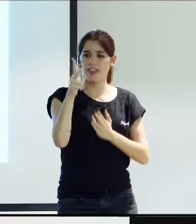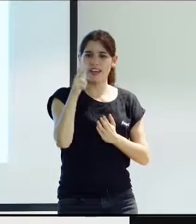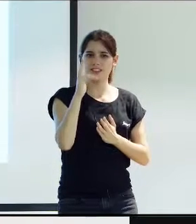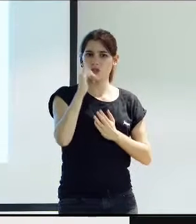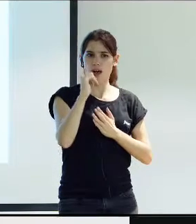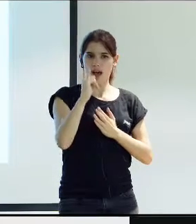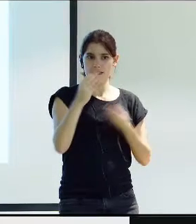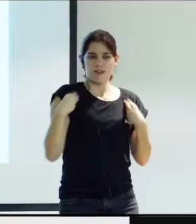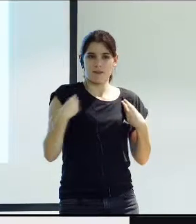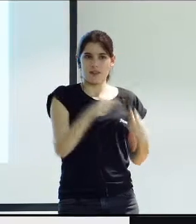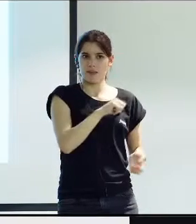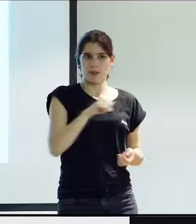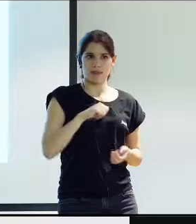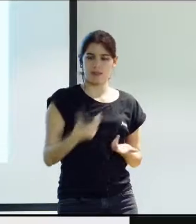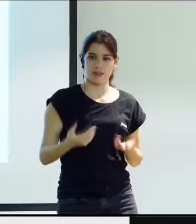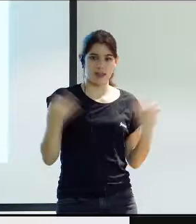the community,